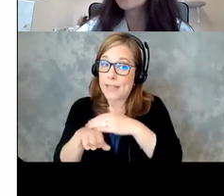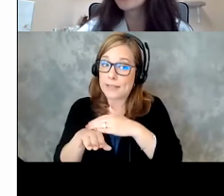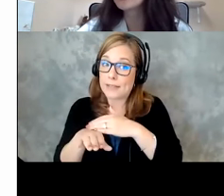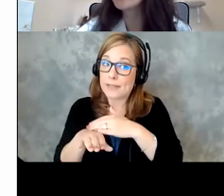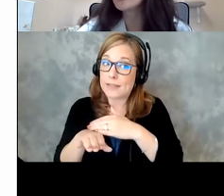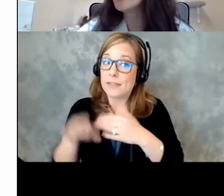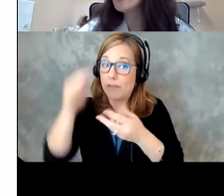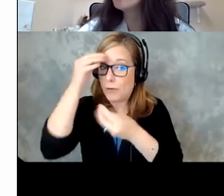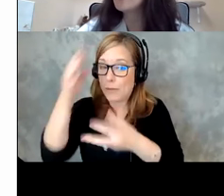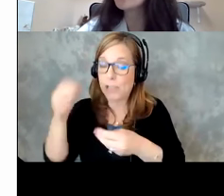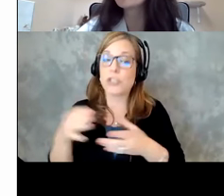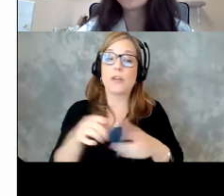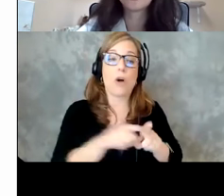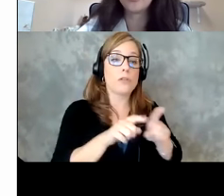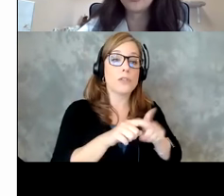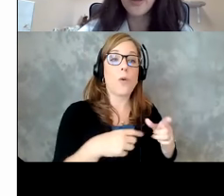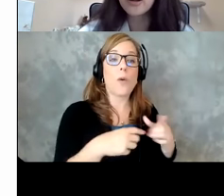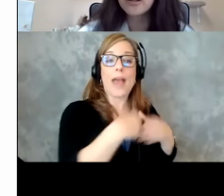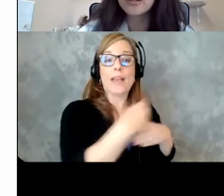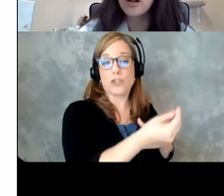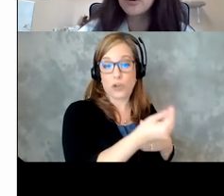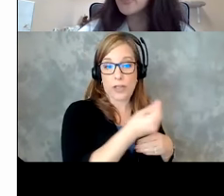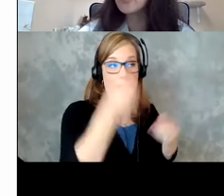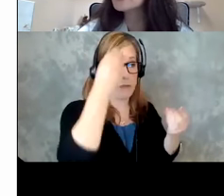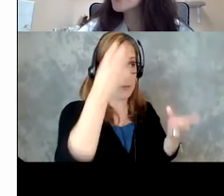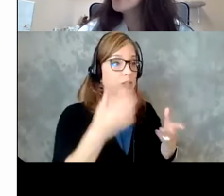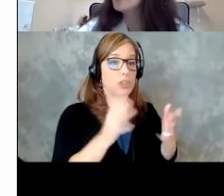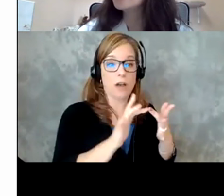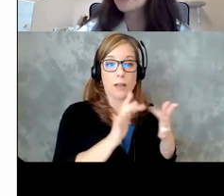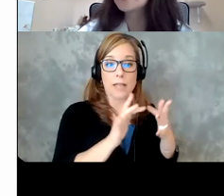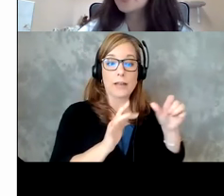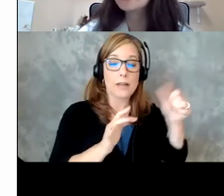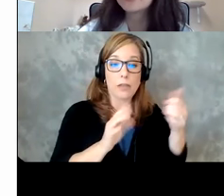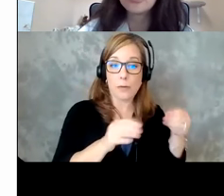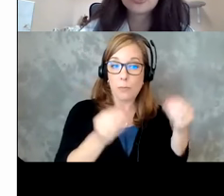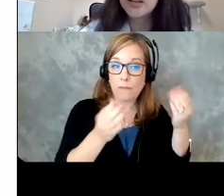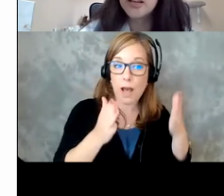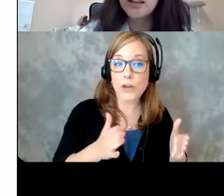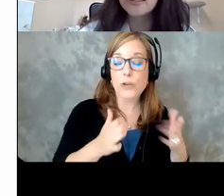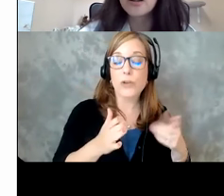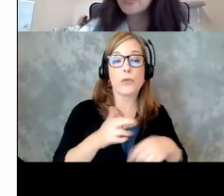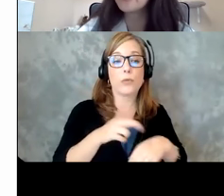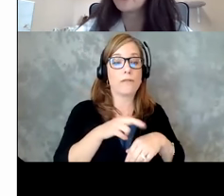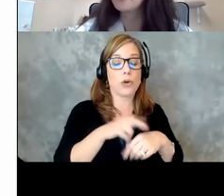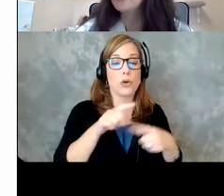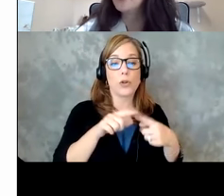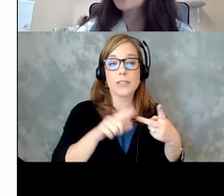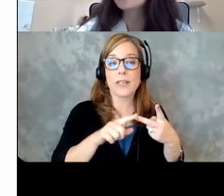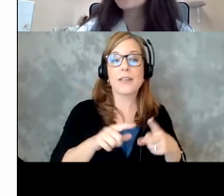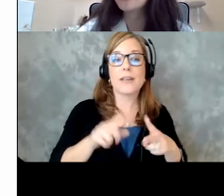as externally generated information such as provider referrals, assessments, screening, et